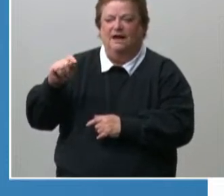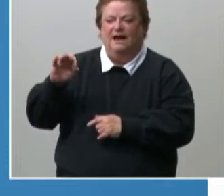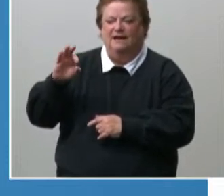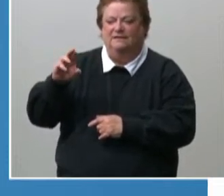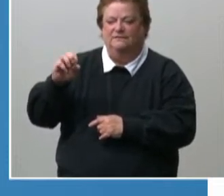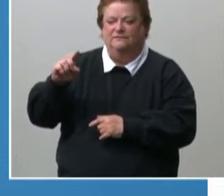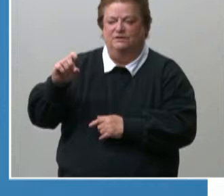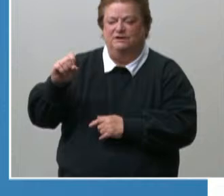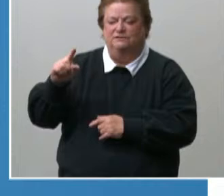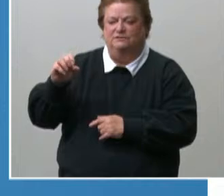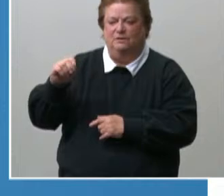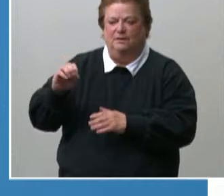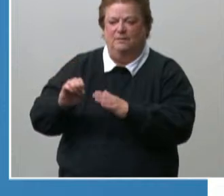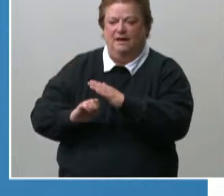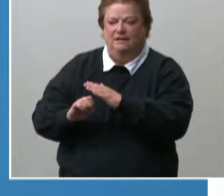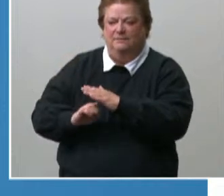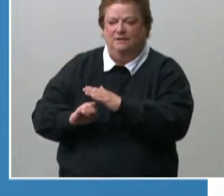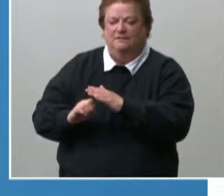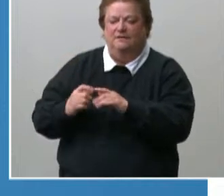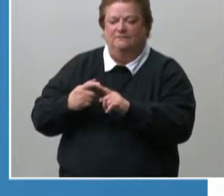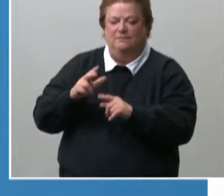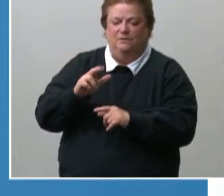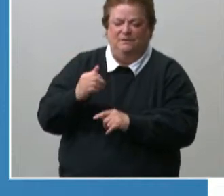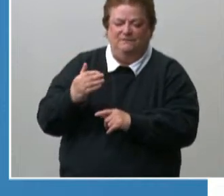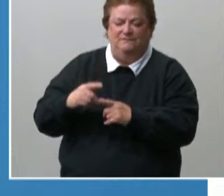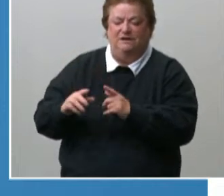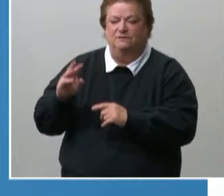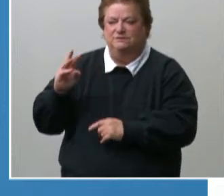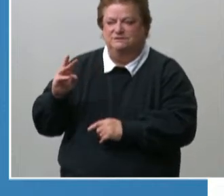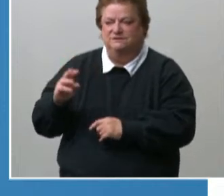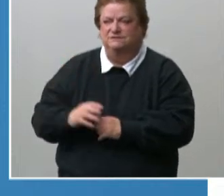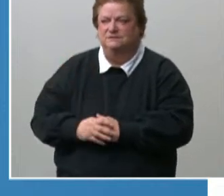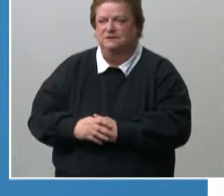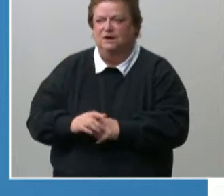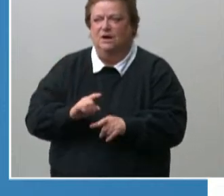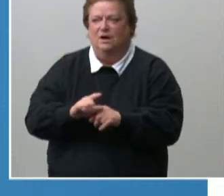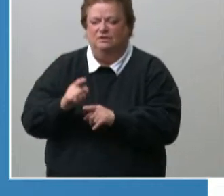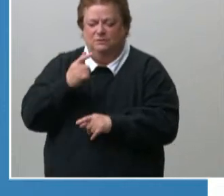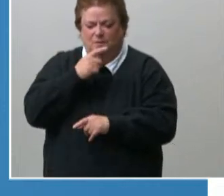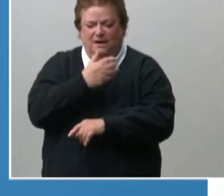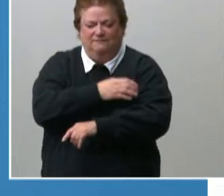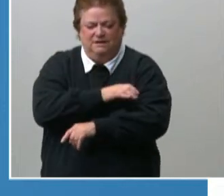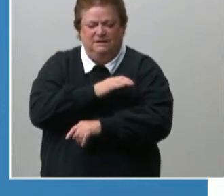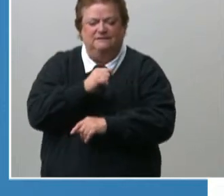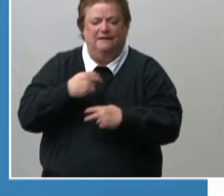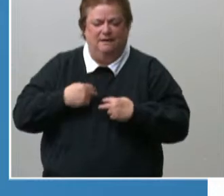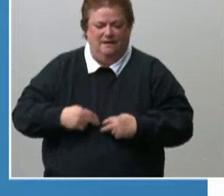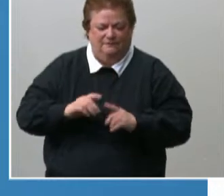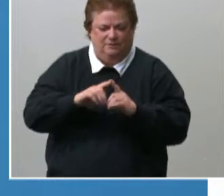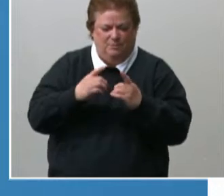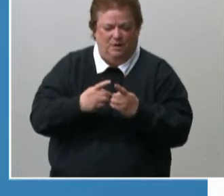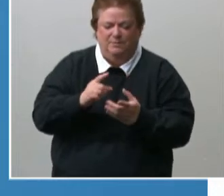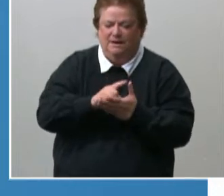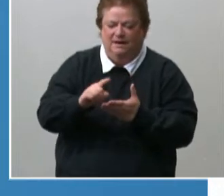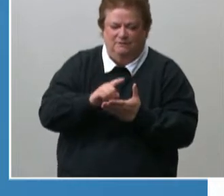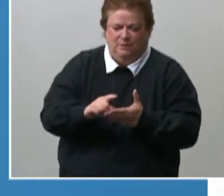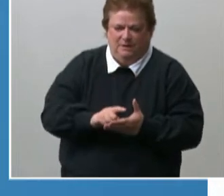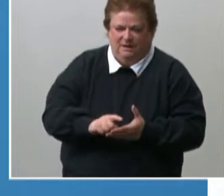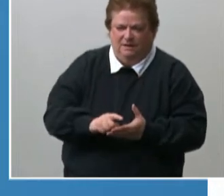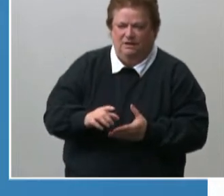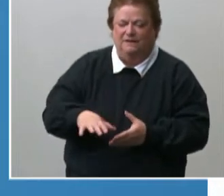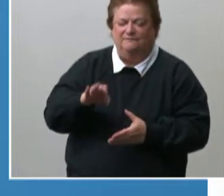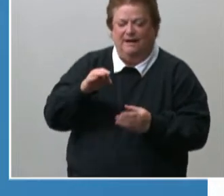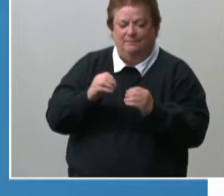Freestrom Elementary from 3:15 to 6. We also have clinics at the Health Department every week. You can find more